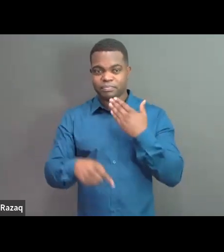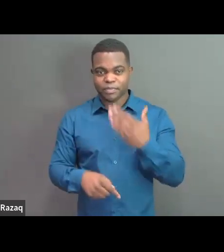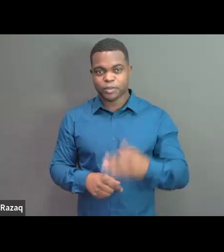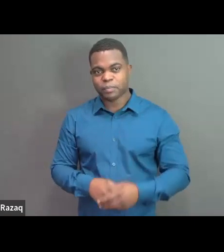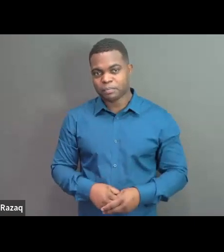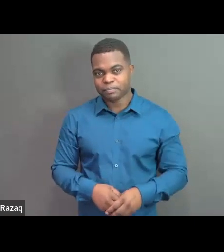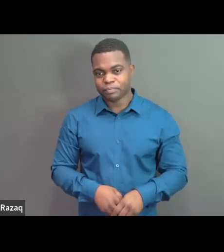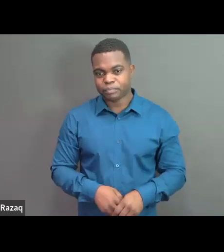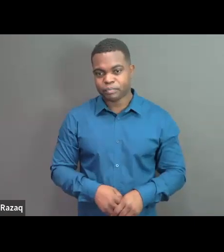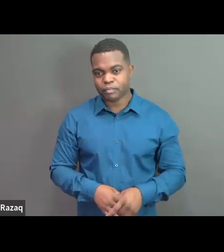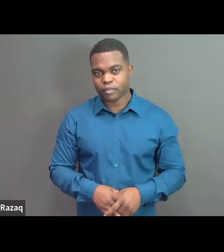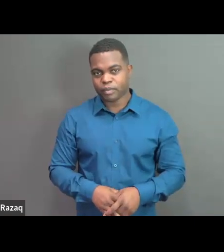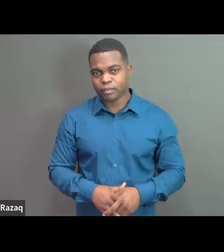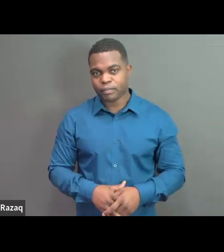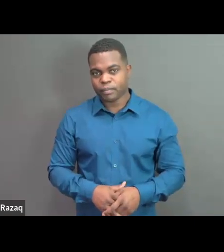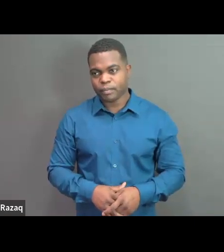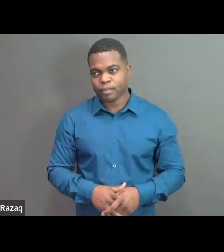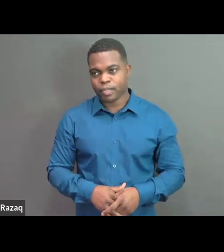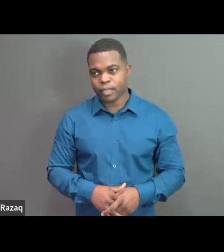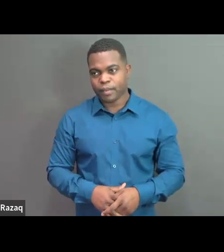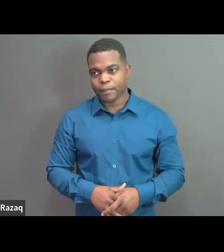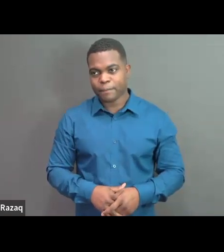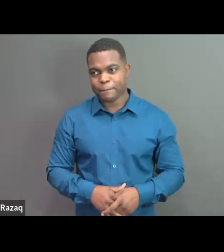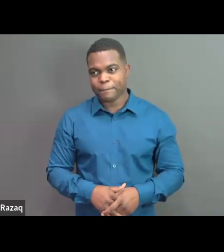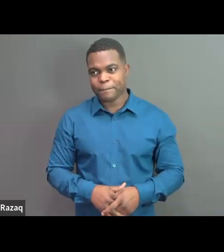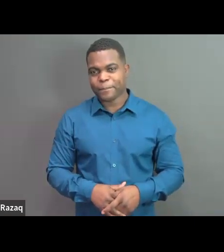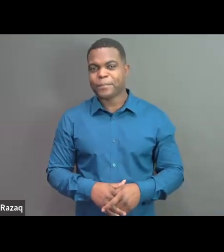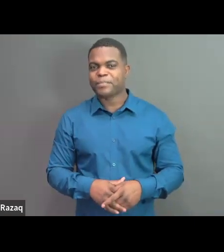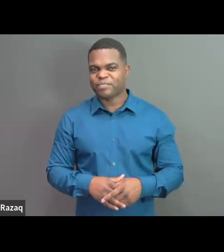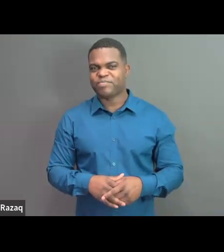Makwela, from South Africa,